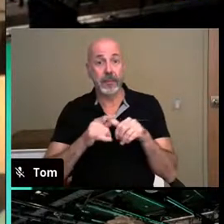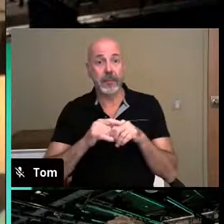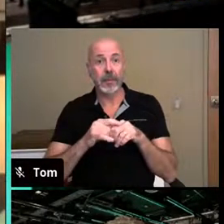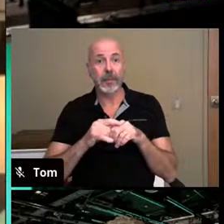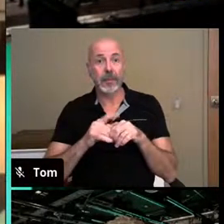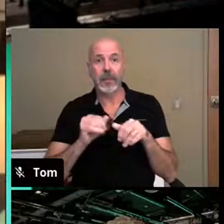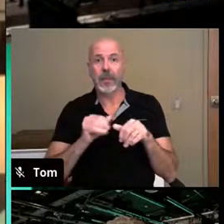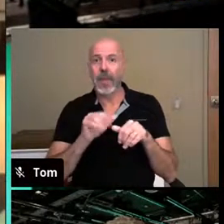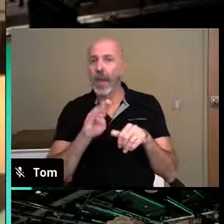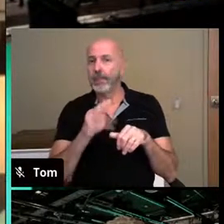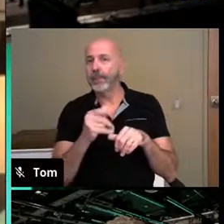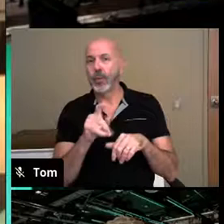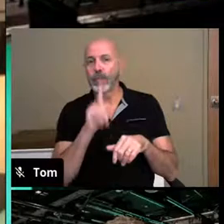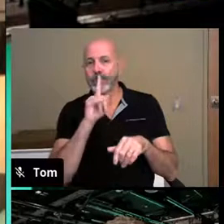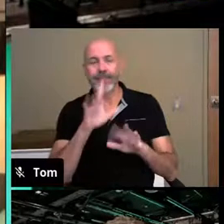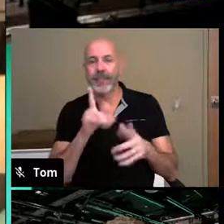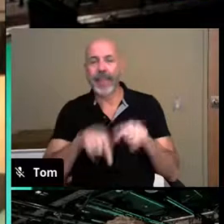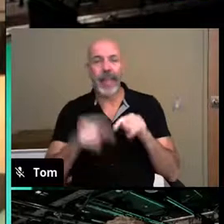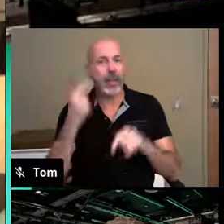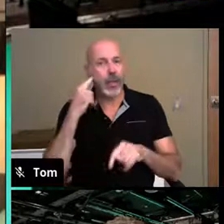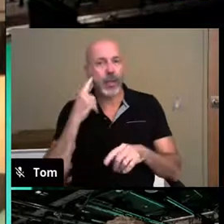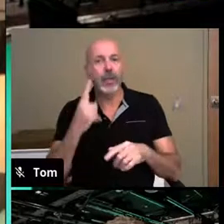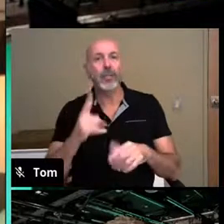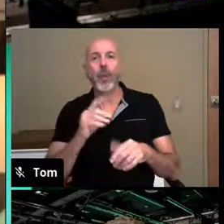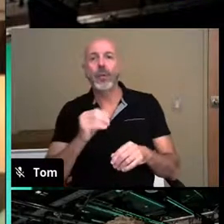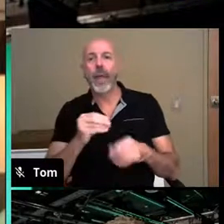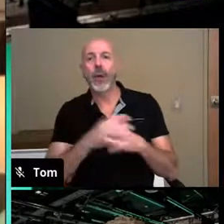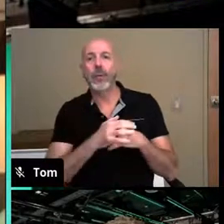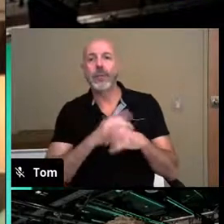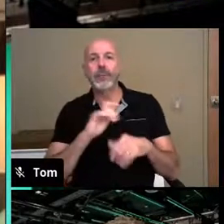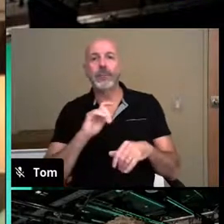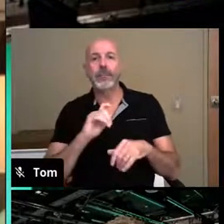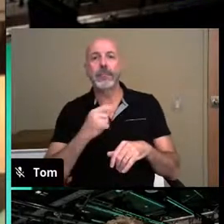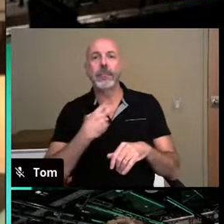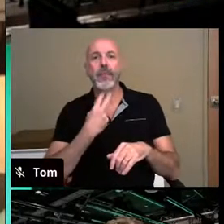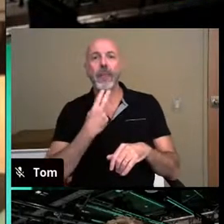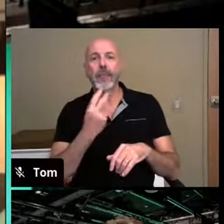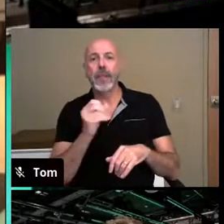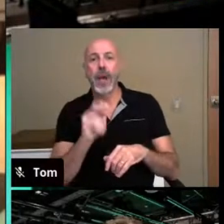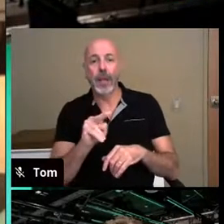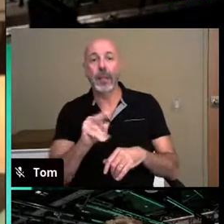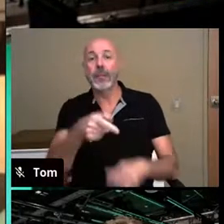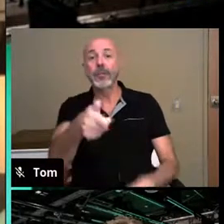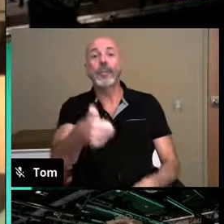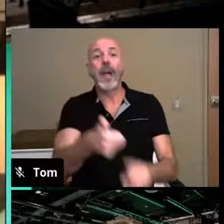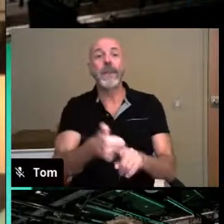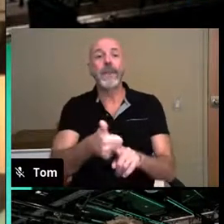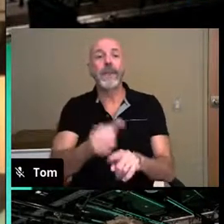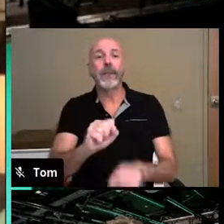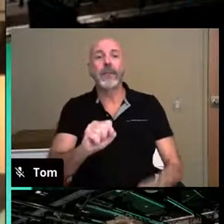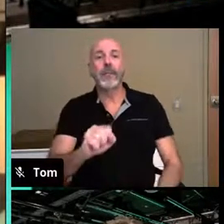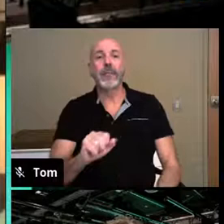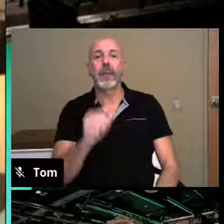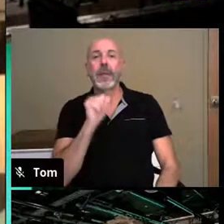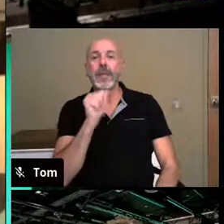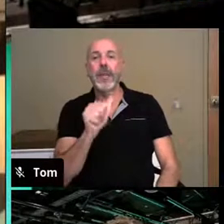You're now muted, so I'm gonna unmute you. Oh, you have to unmute yourself.